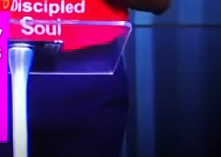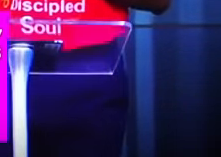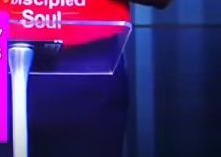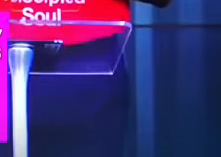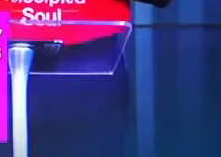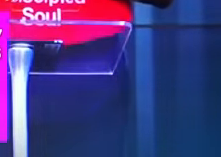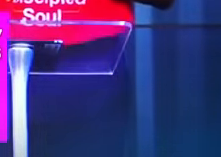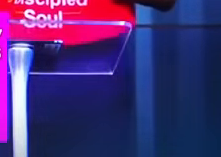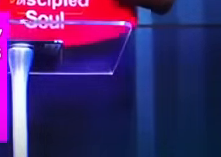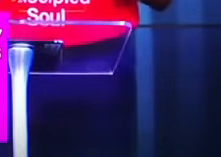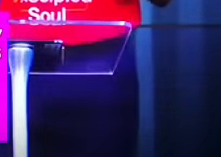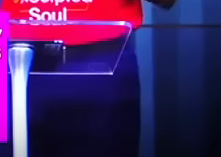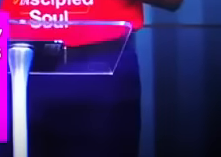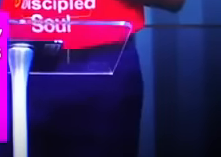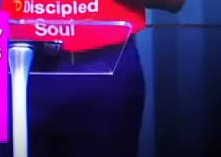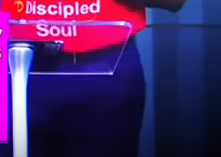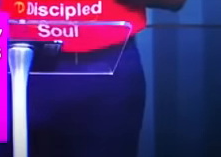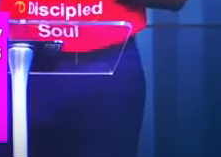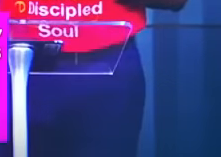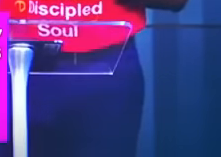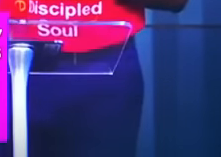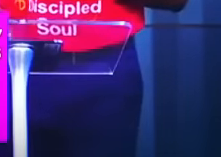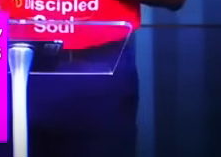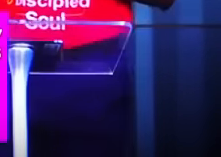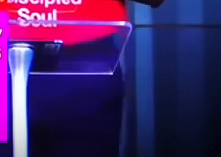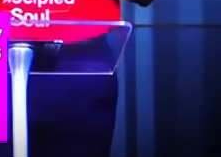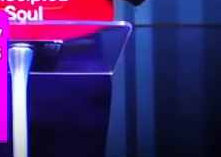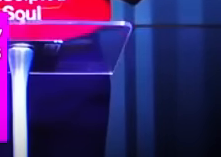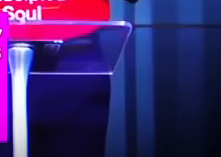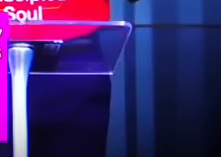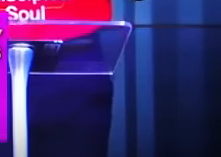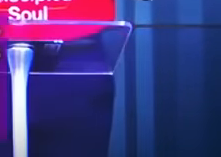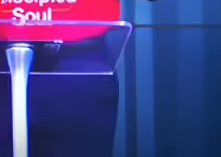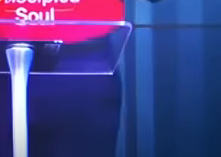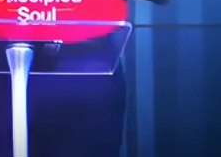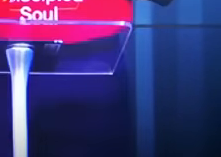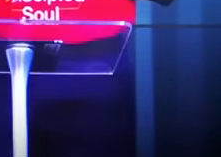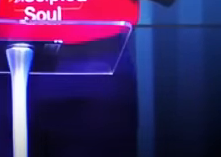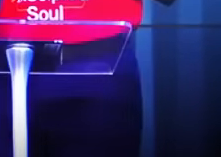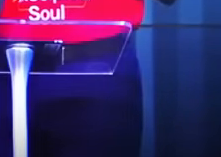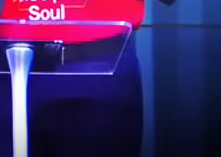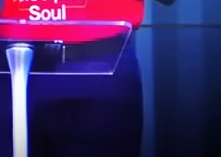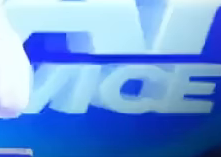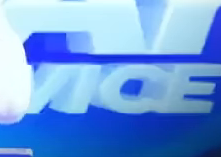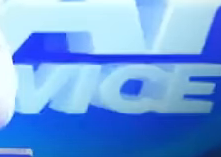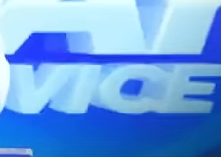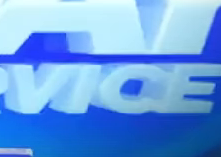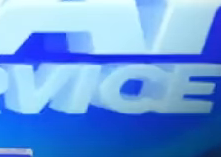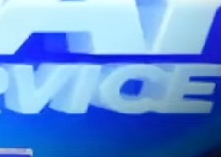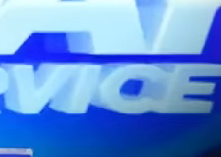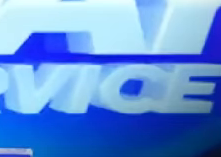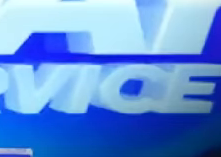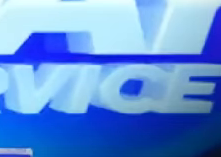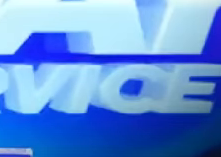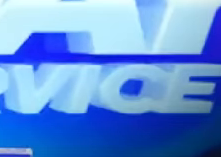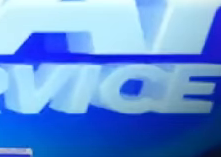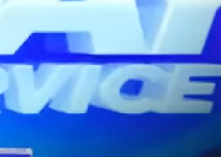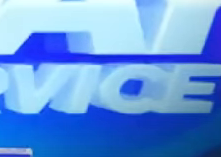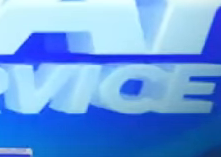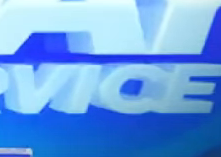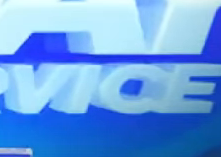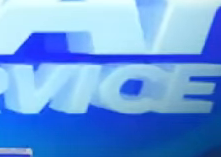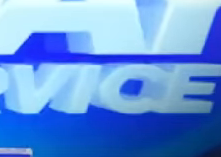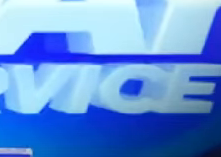prim na koma na ɔremma ɔman no nkɔ." So when Pharaoh was saying, "I will not let you go," it was God's own doing. And the bra Pharaoh ɛka